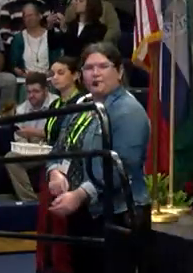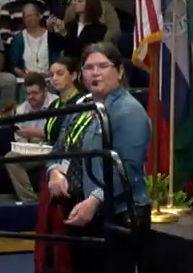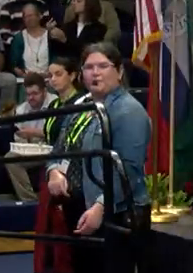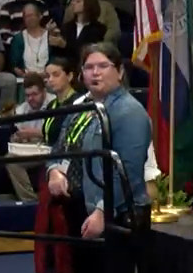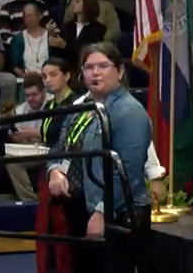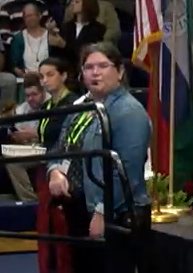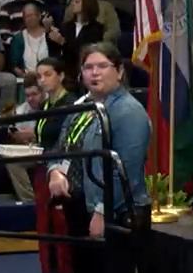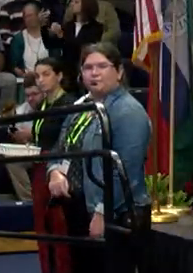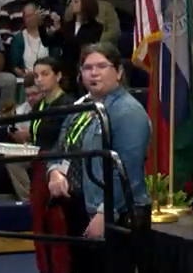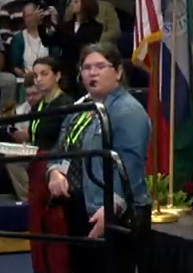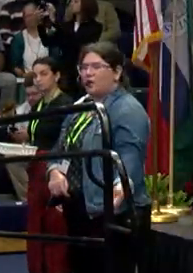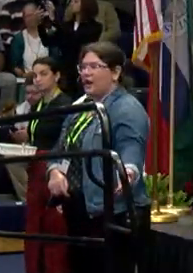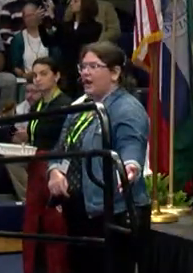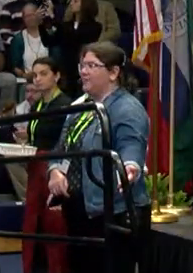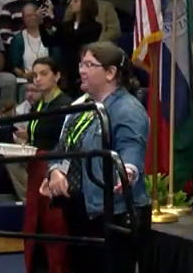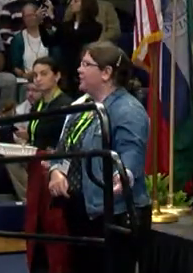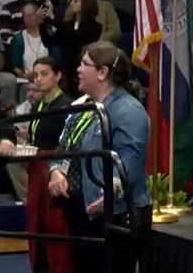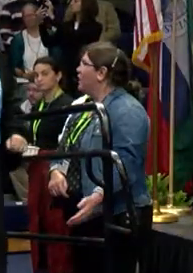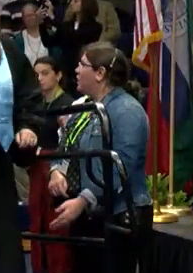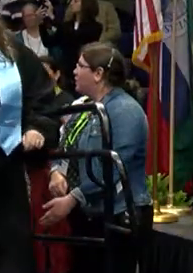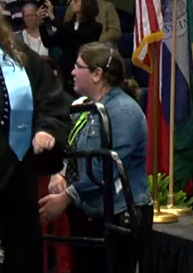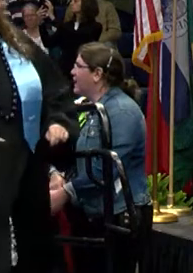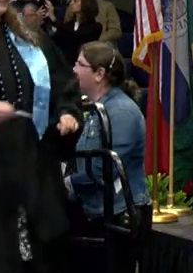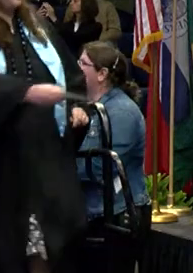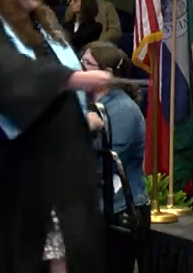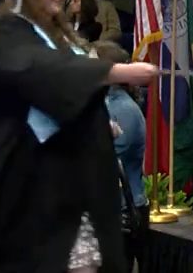Weisei Ashi.